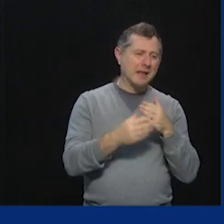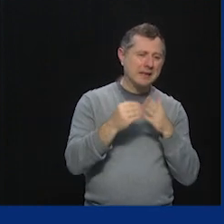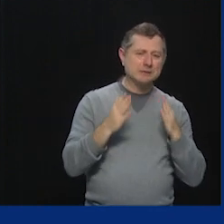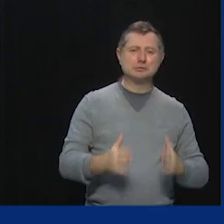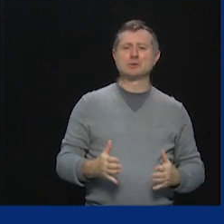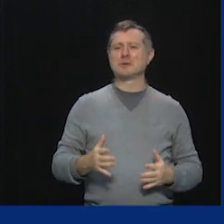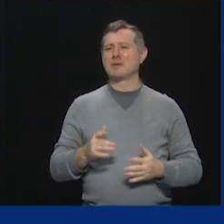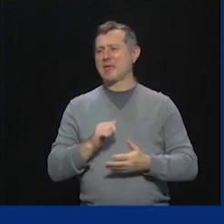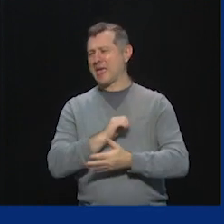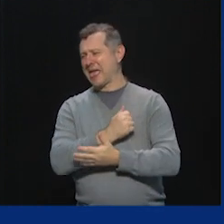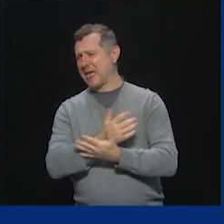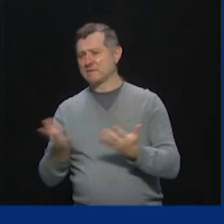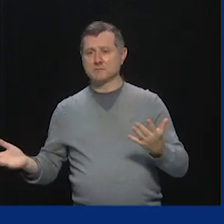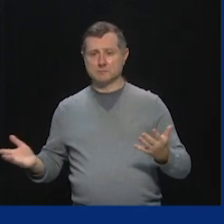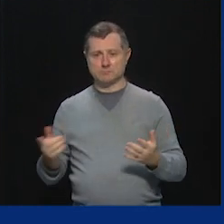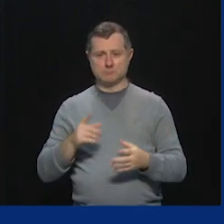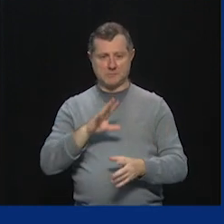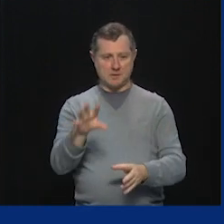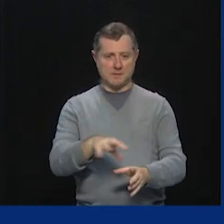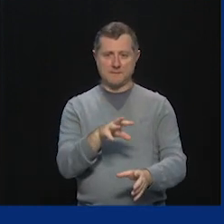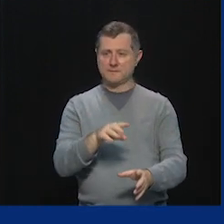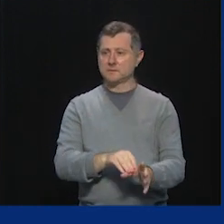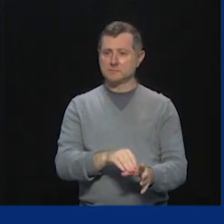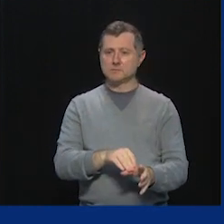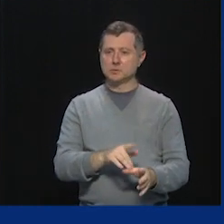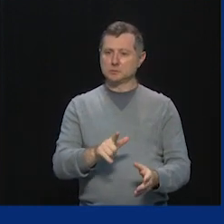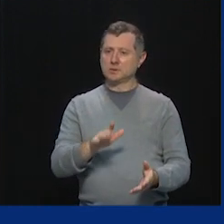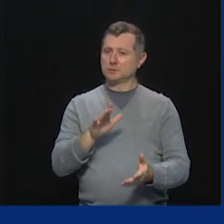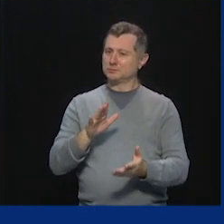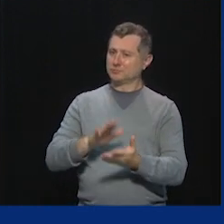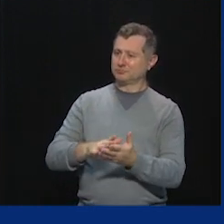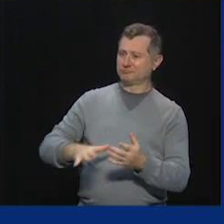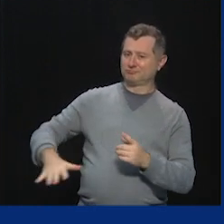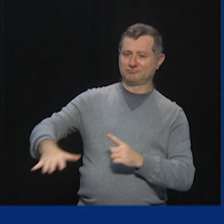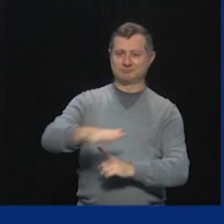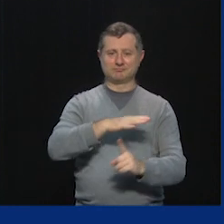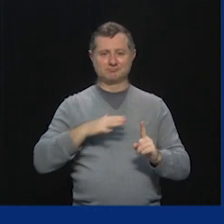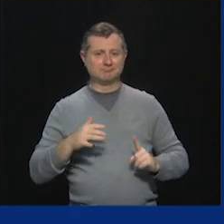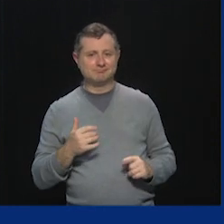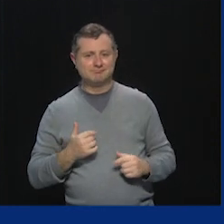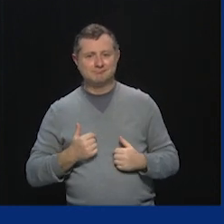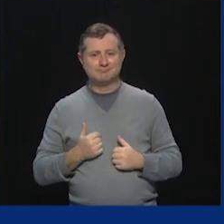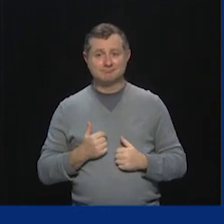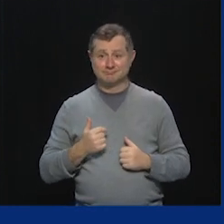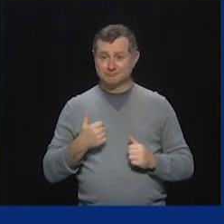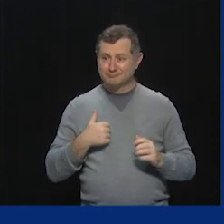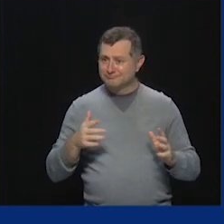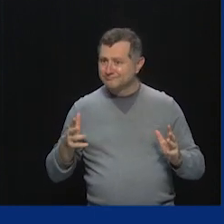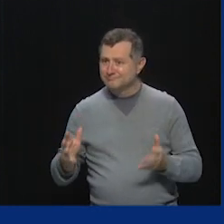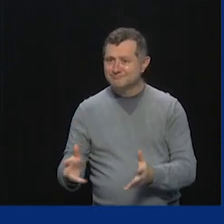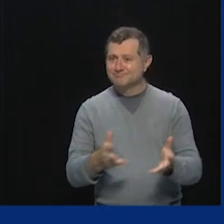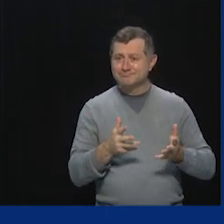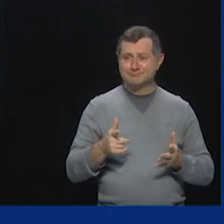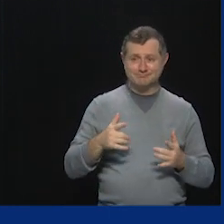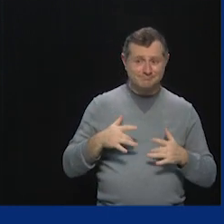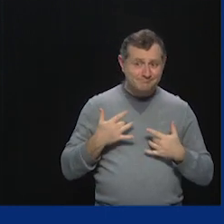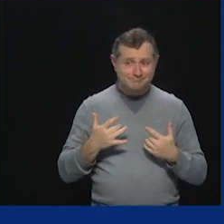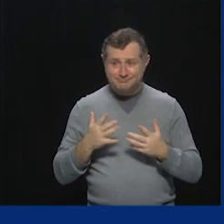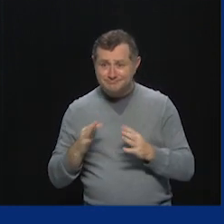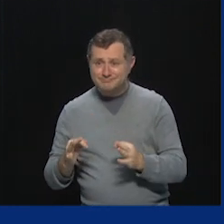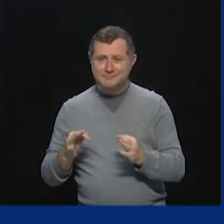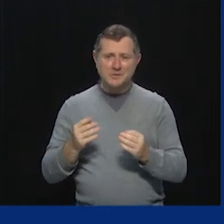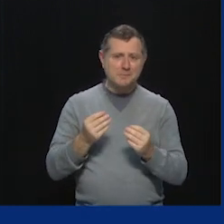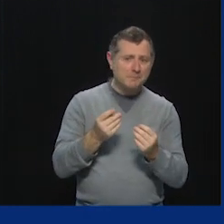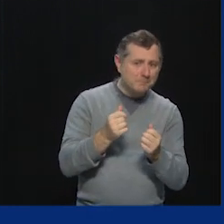whole education ecosystem. And I talked to them about where we are and what we can do collaboratively to make sure that teachers